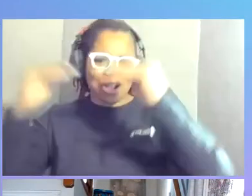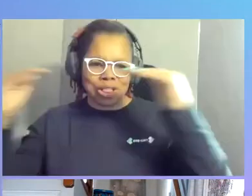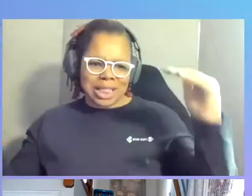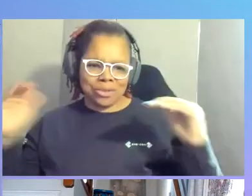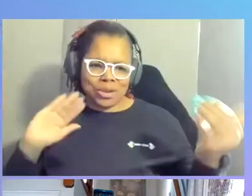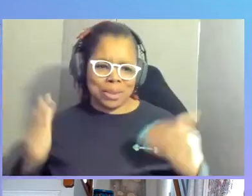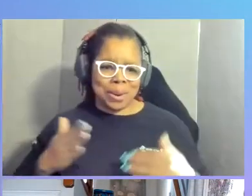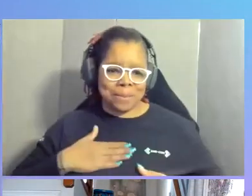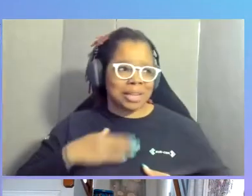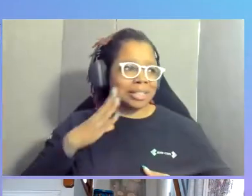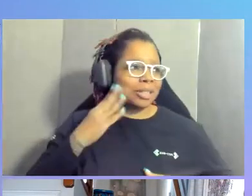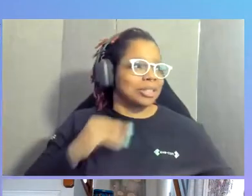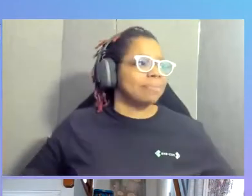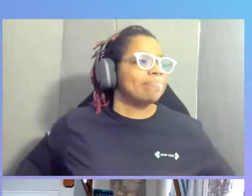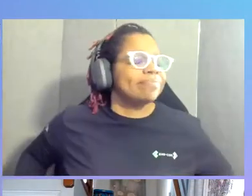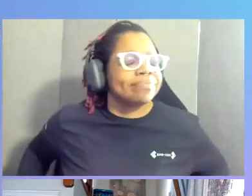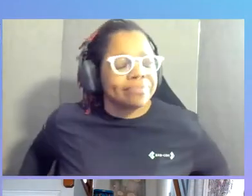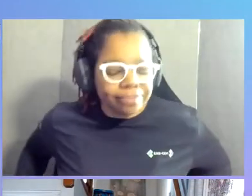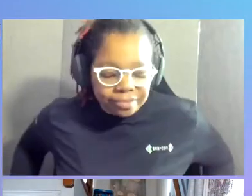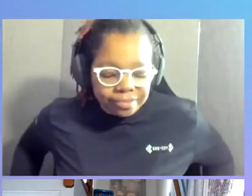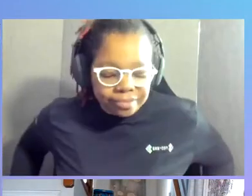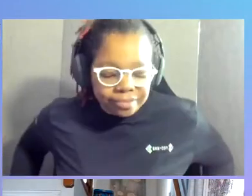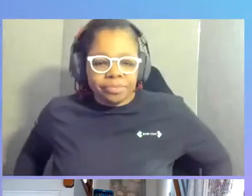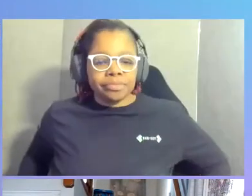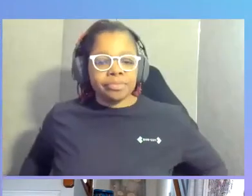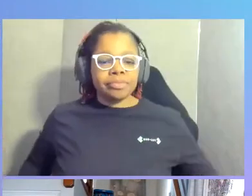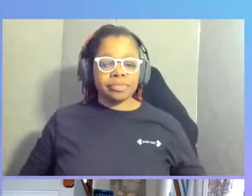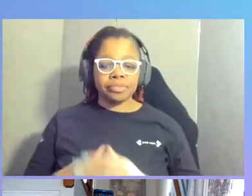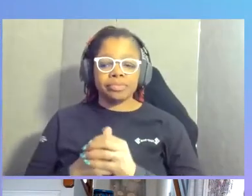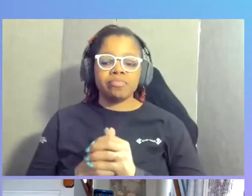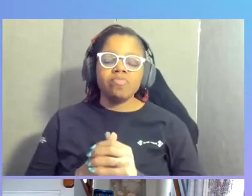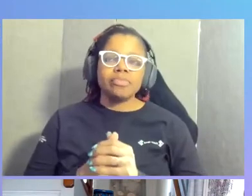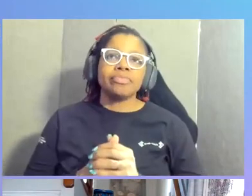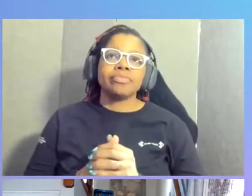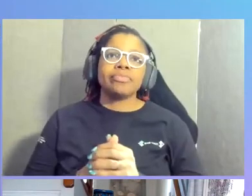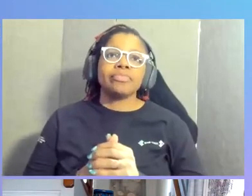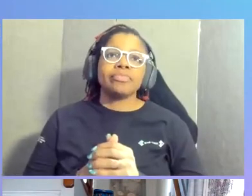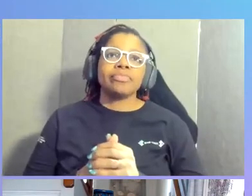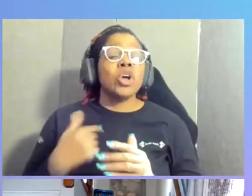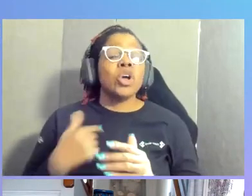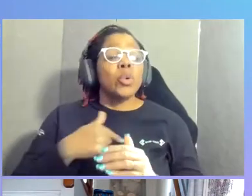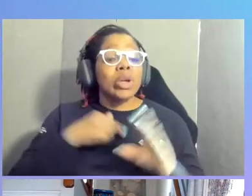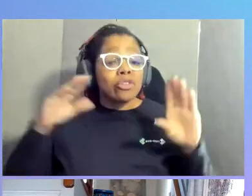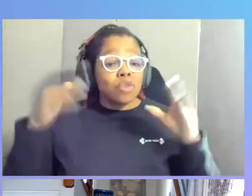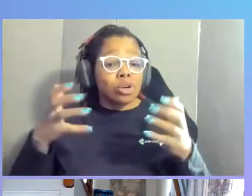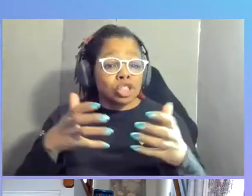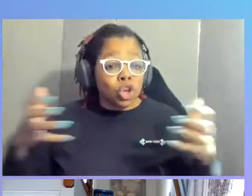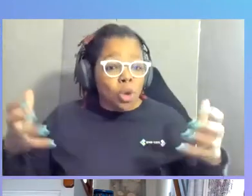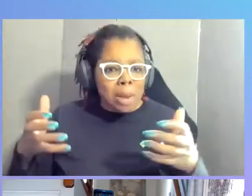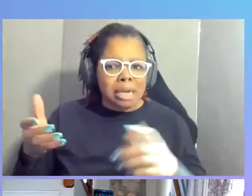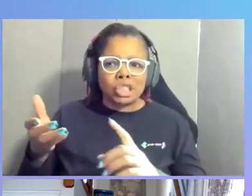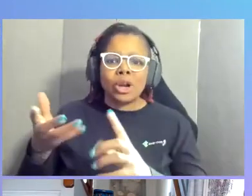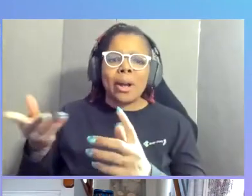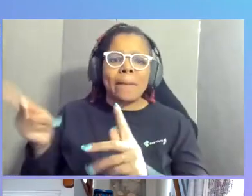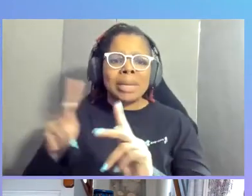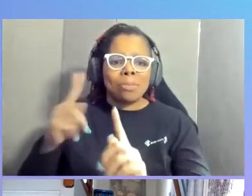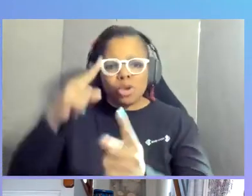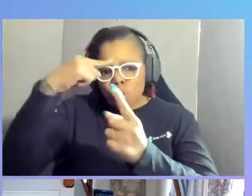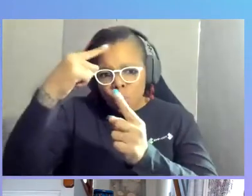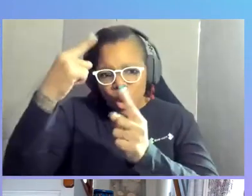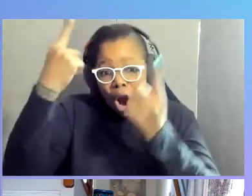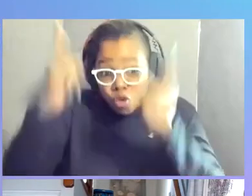I ever will. And the extent to which we focus so much on making people agree with us, we are going